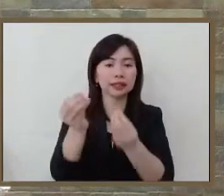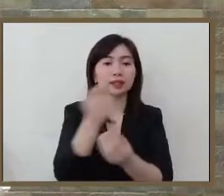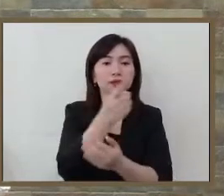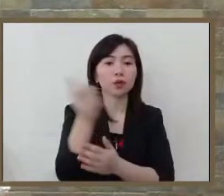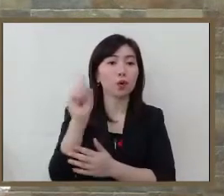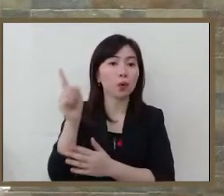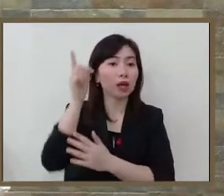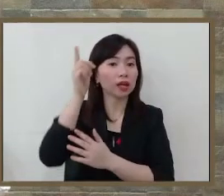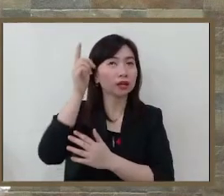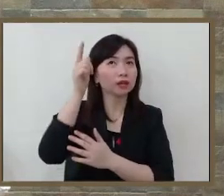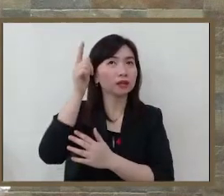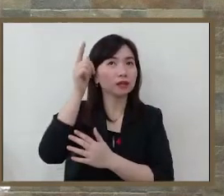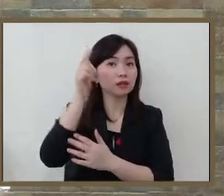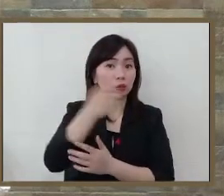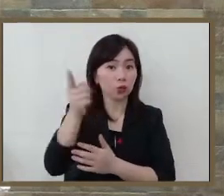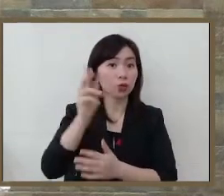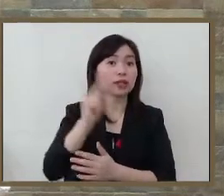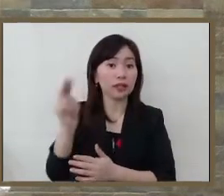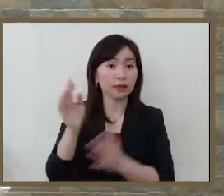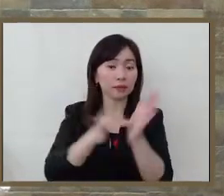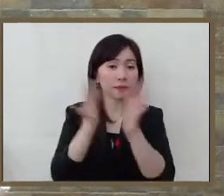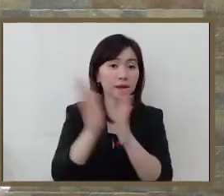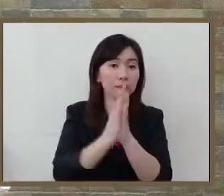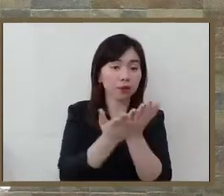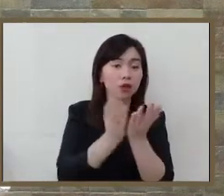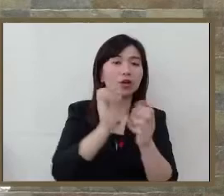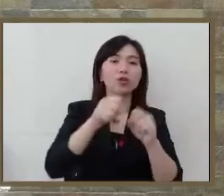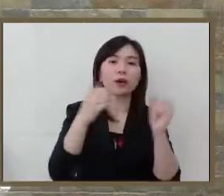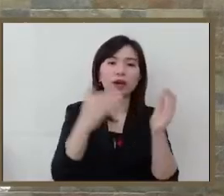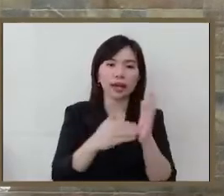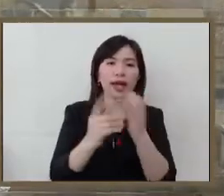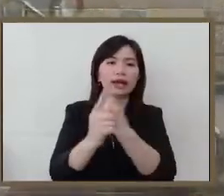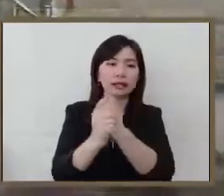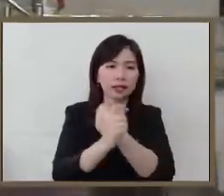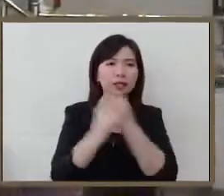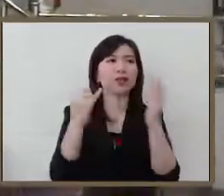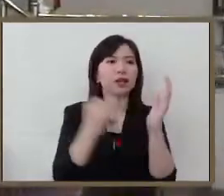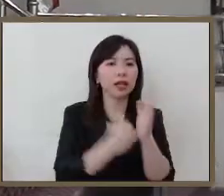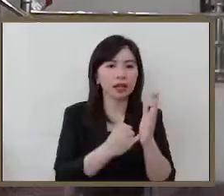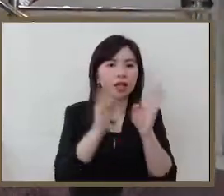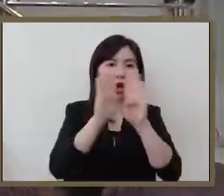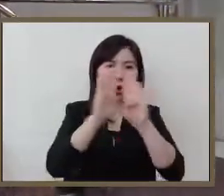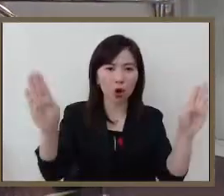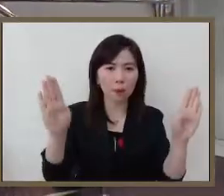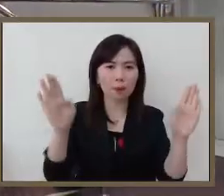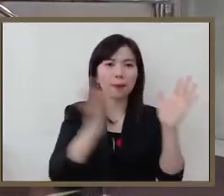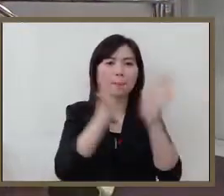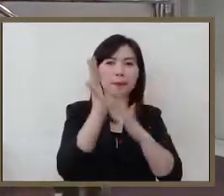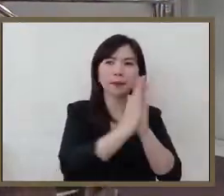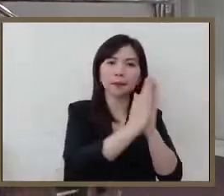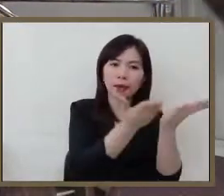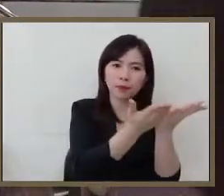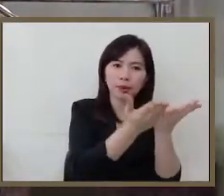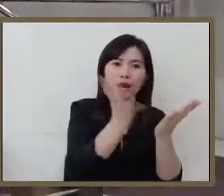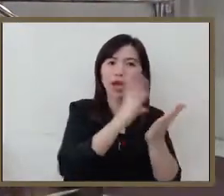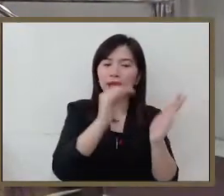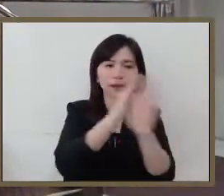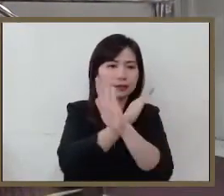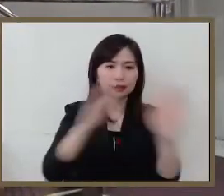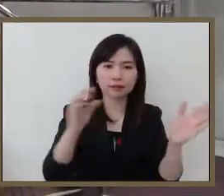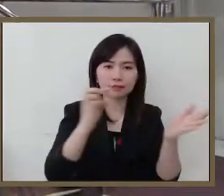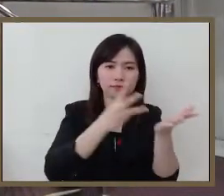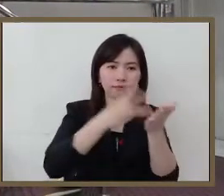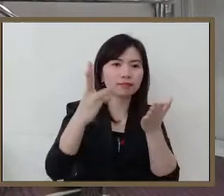kanyang salita, treasure it, open it, put your happiness on it, and don't spend it